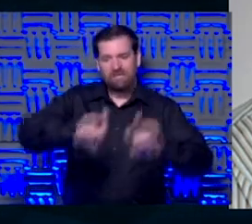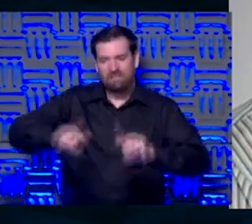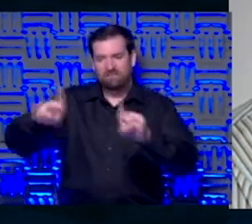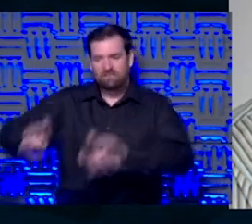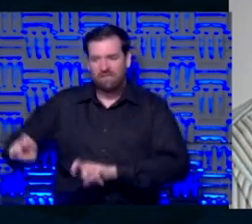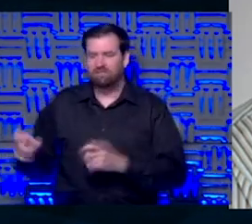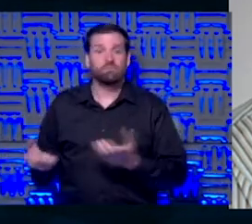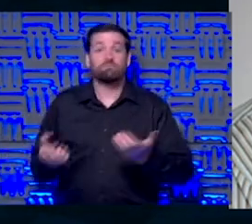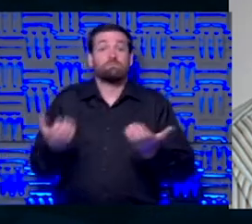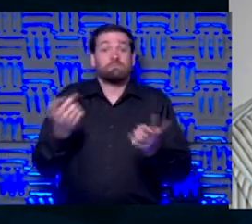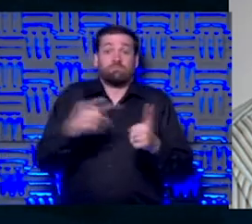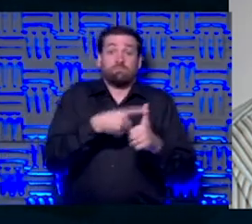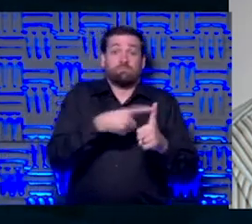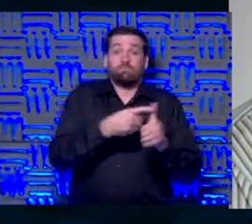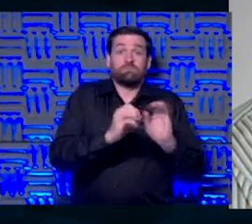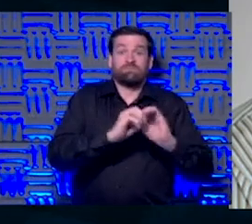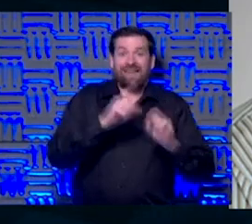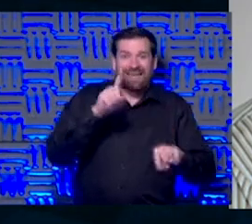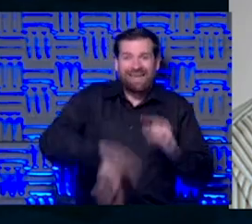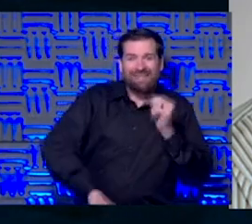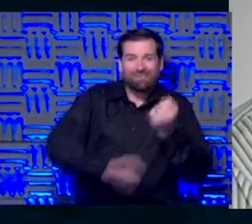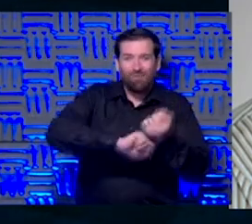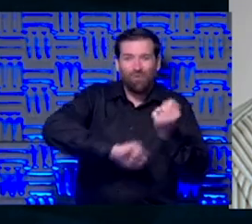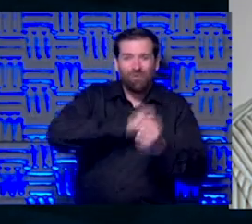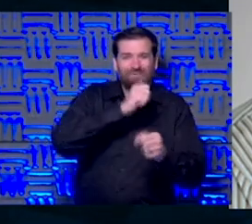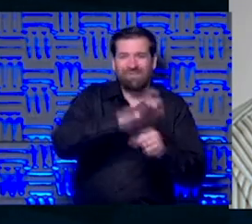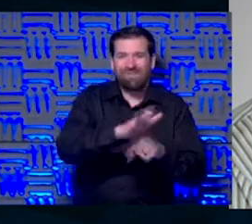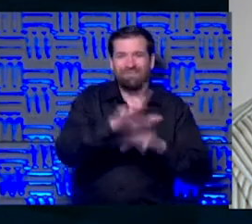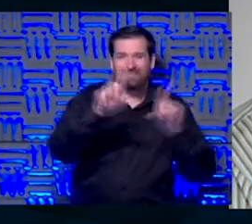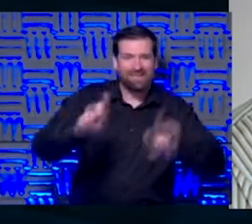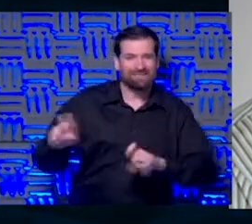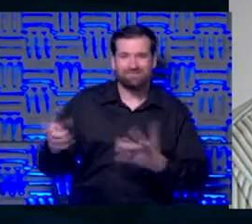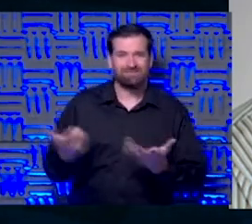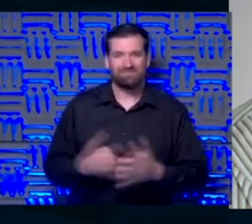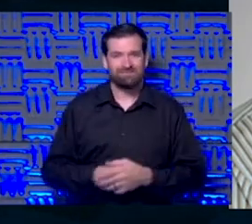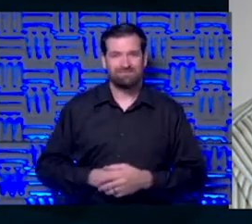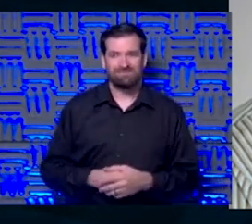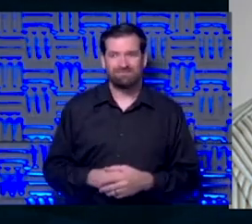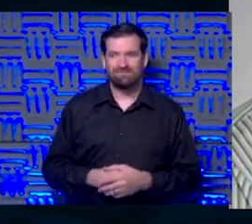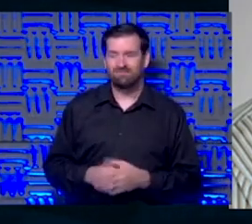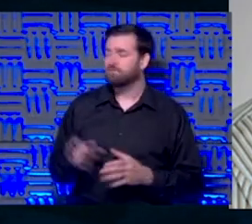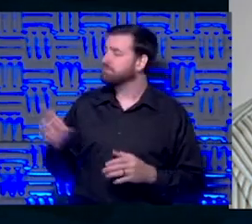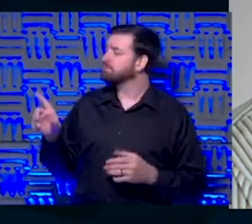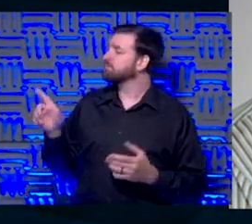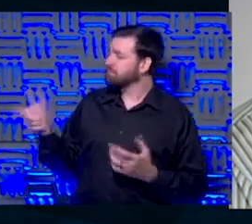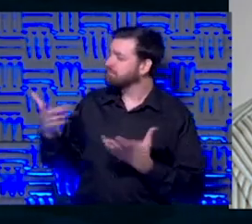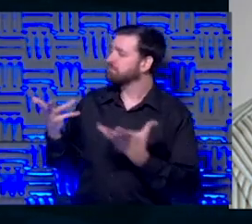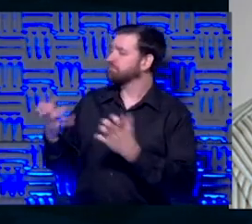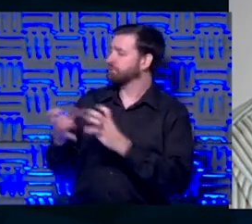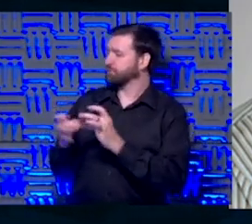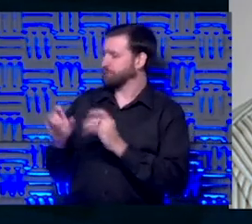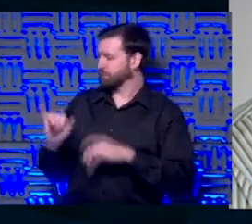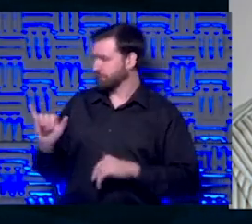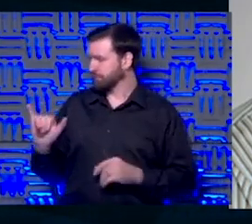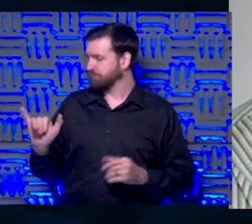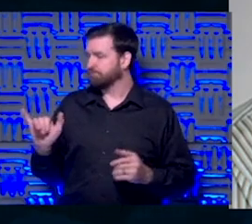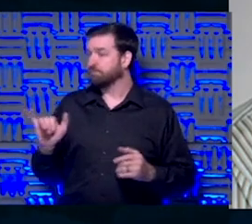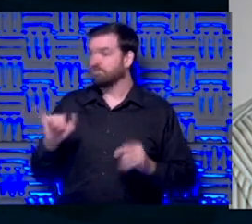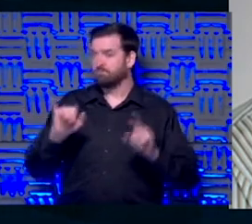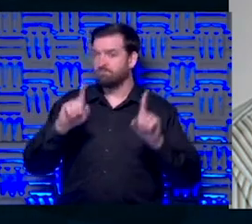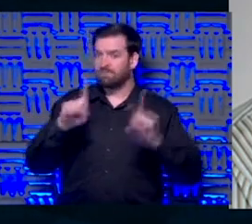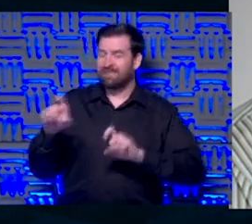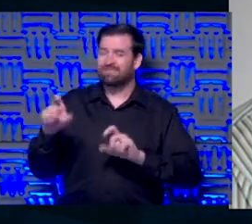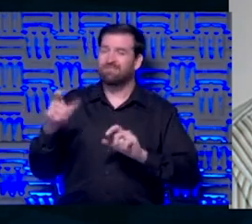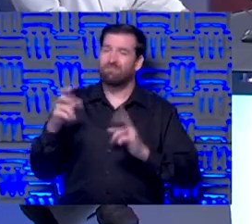have the resources to support that either at this point. Yeah, so you might have. And I should say too that so the test is